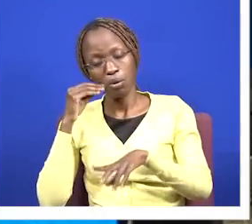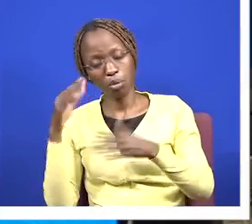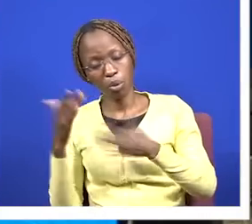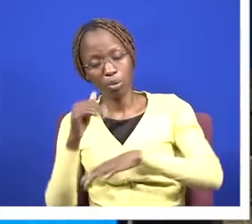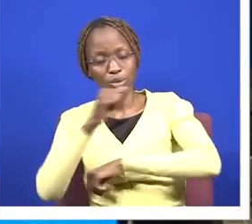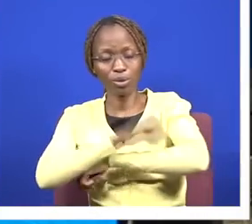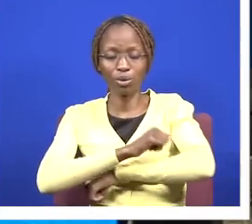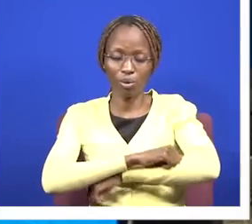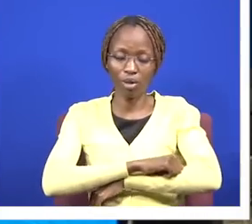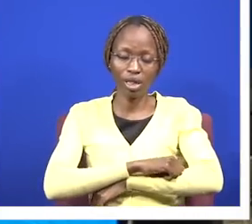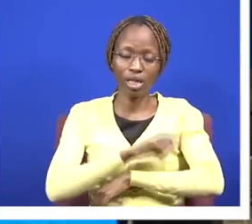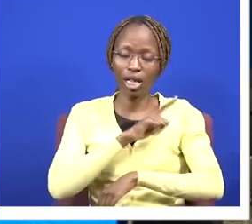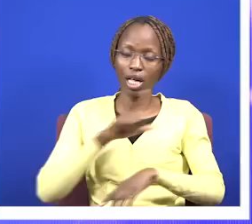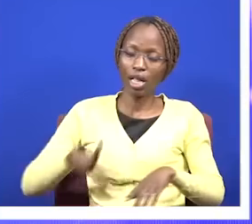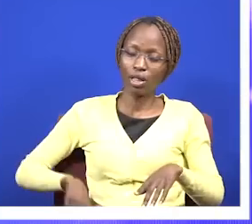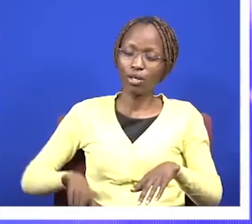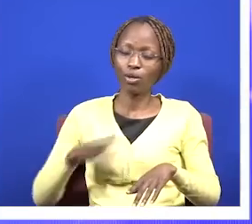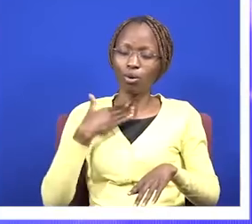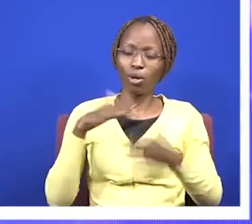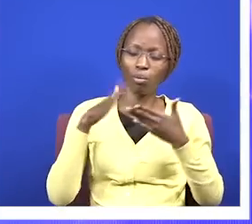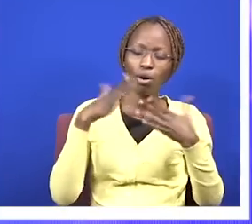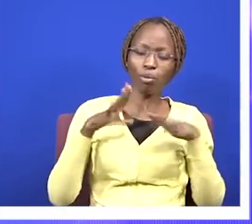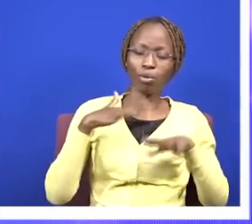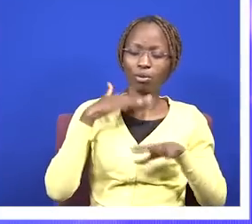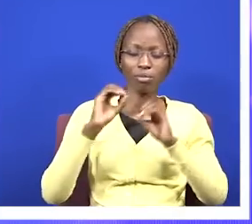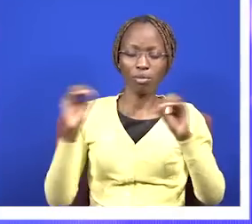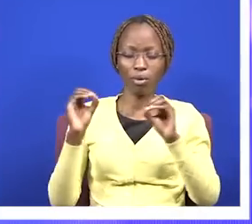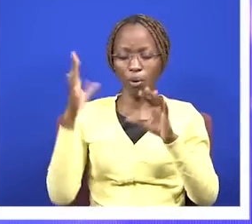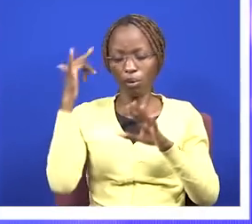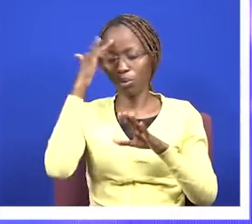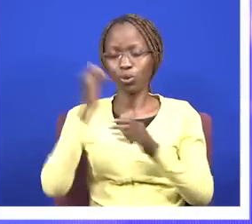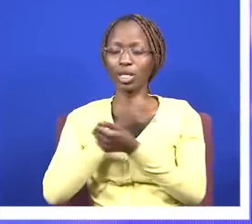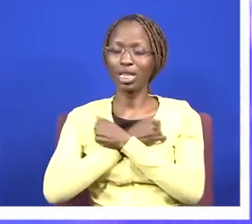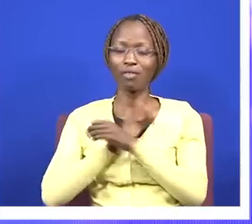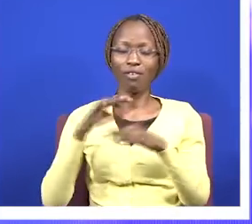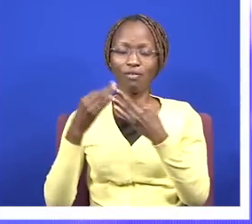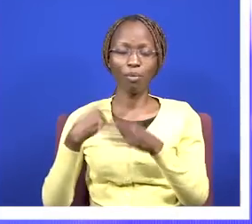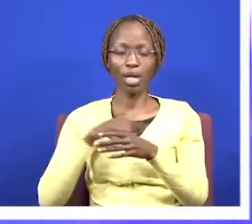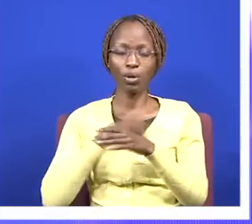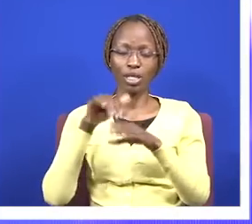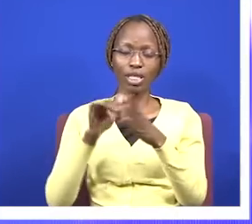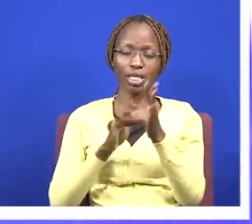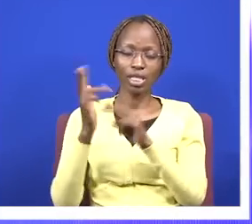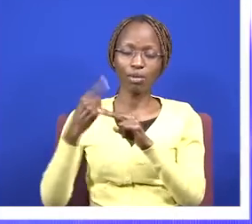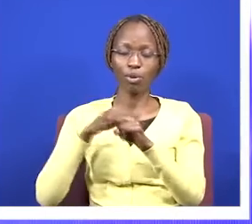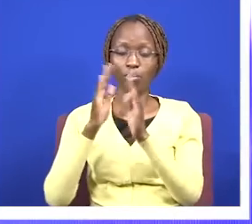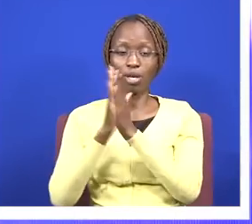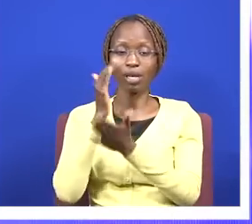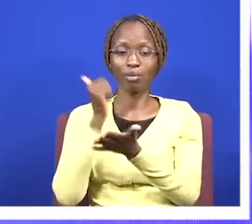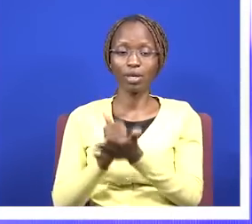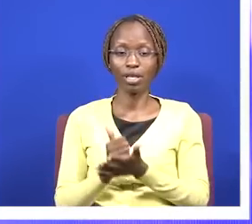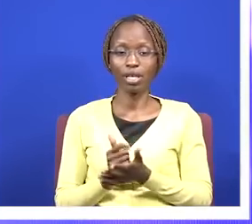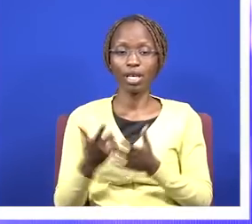at home or at school. And we don't want more people to die because we love our loved ones. And in Jesus' name